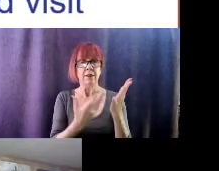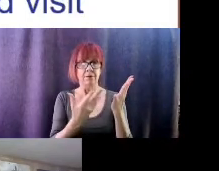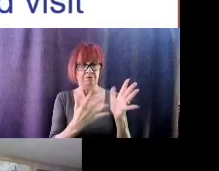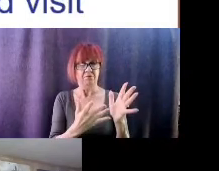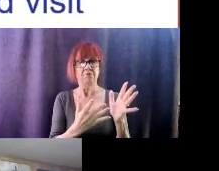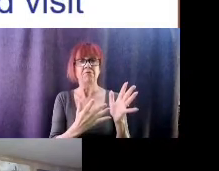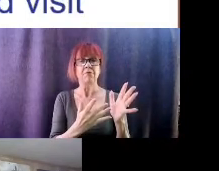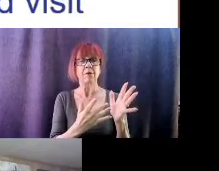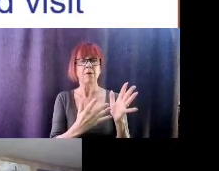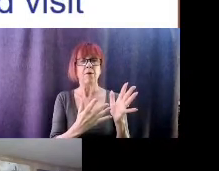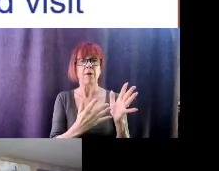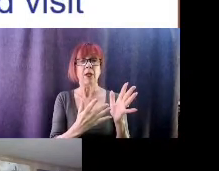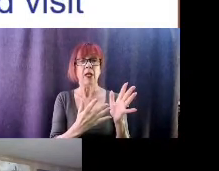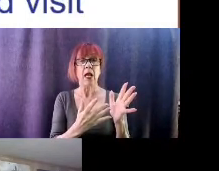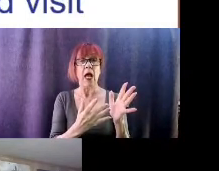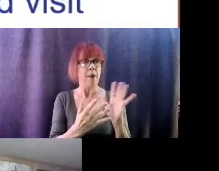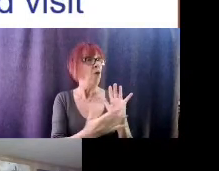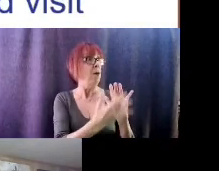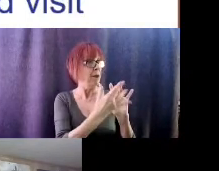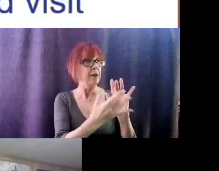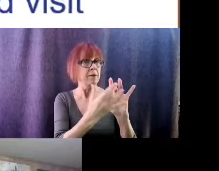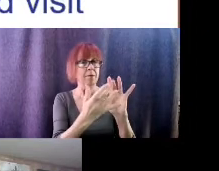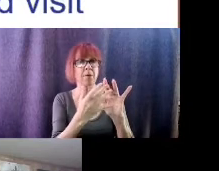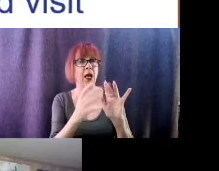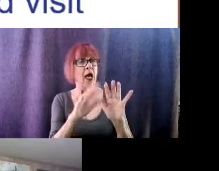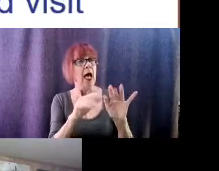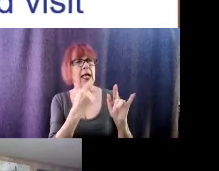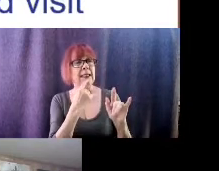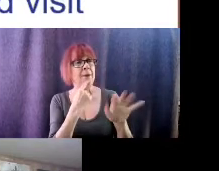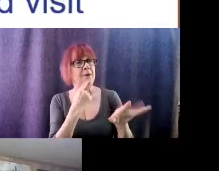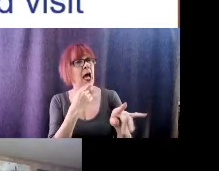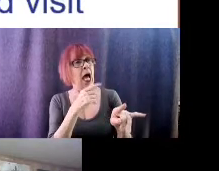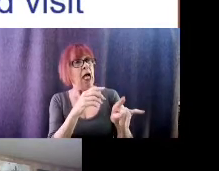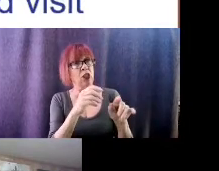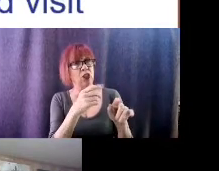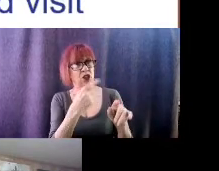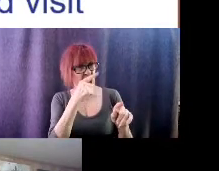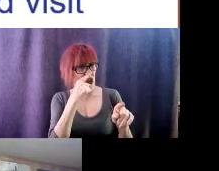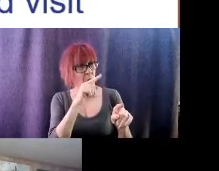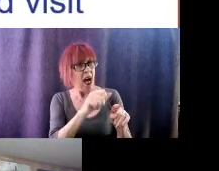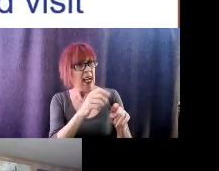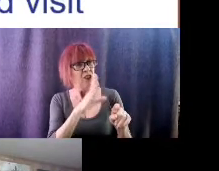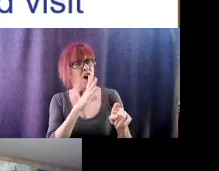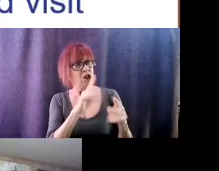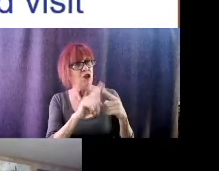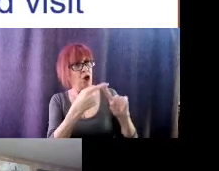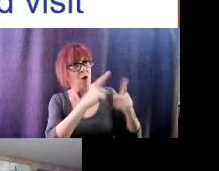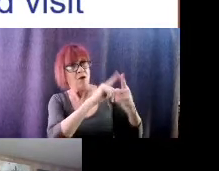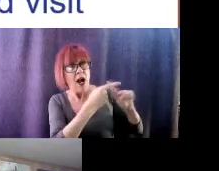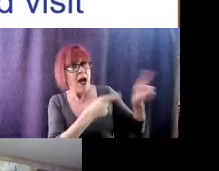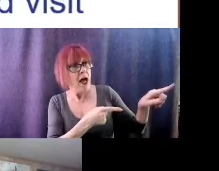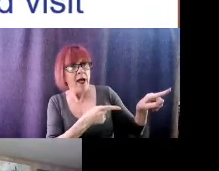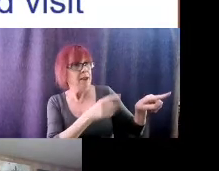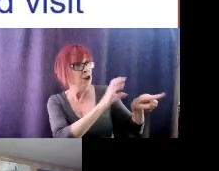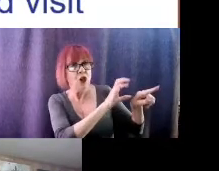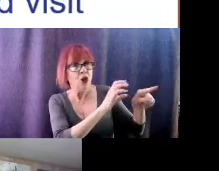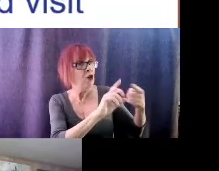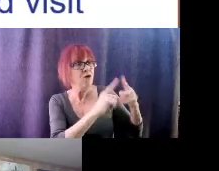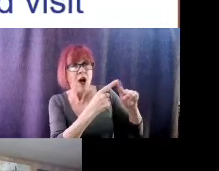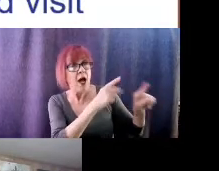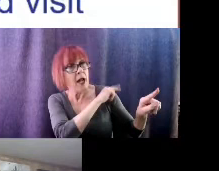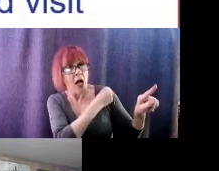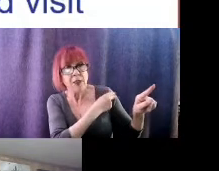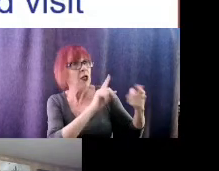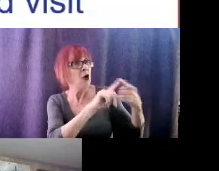to the folks that know the individuals, why don't you talk to them and tell them there's a great new program that we're going to be